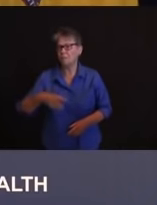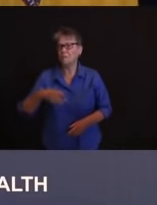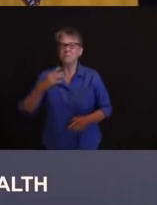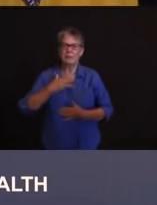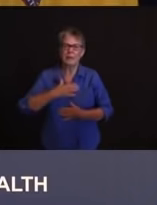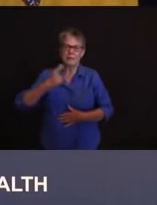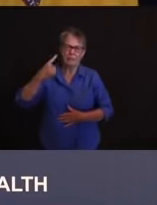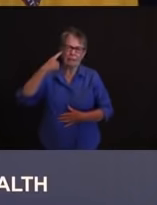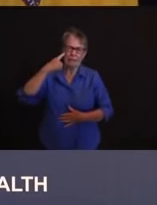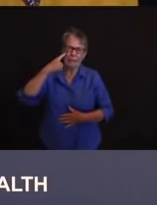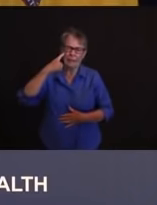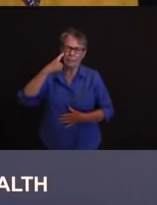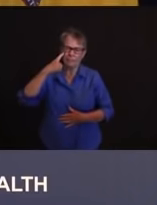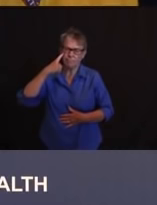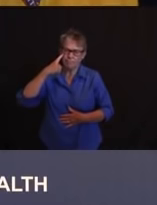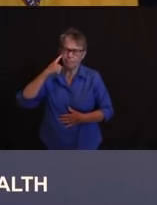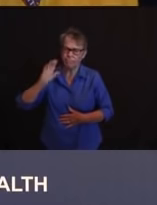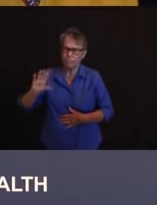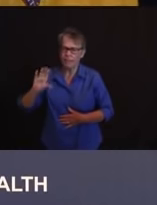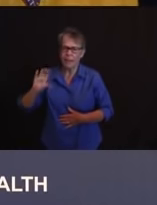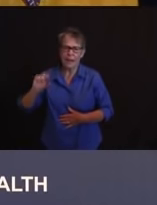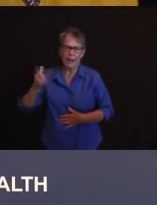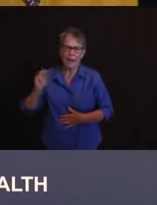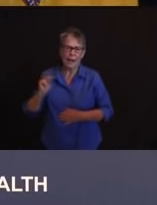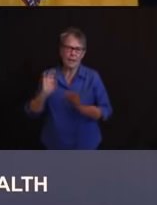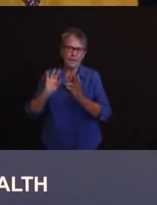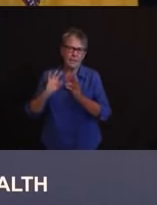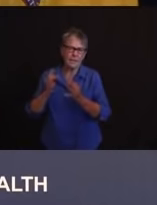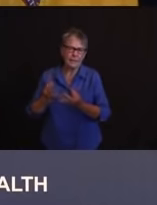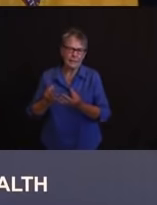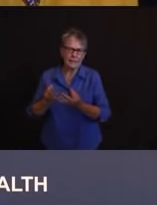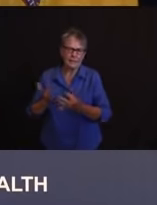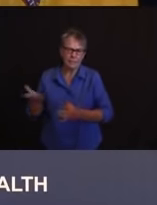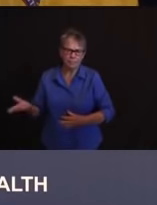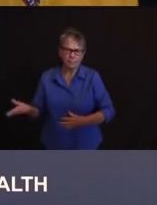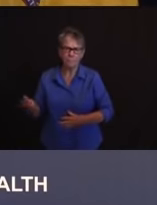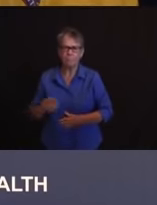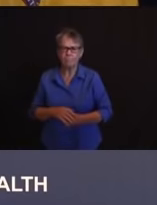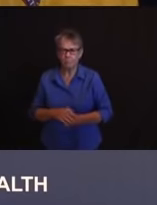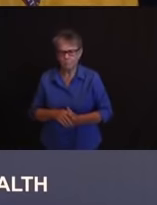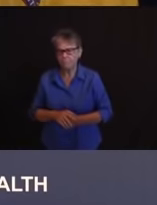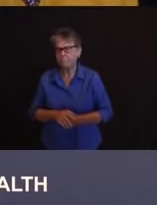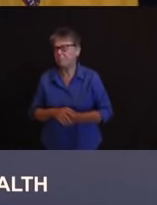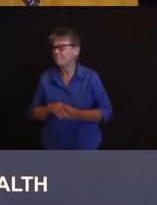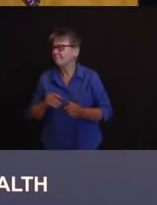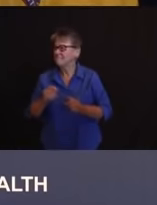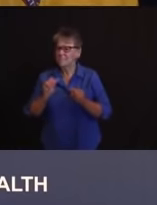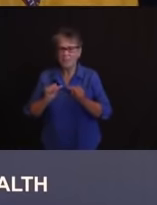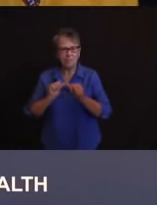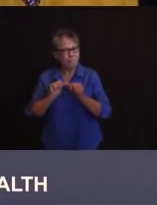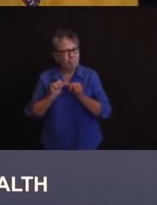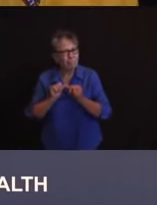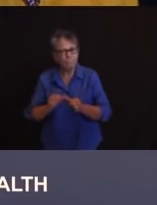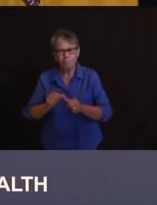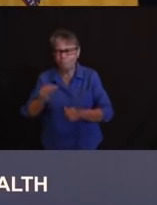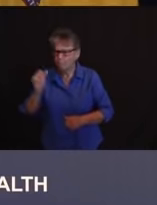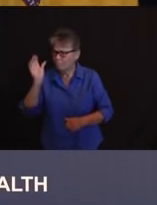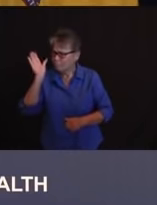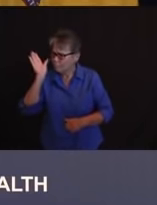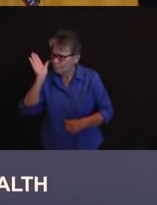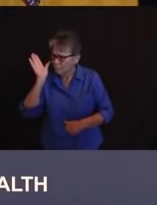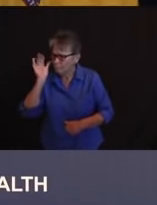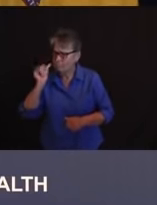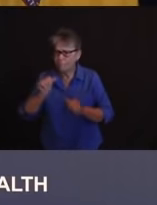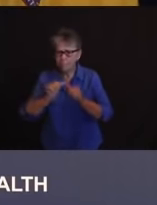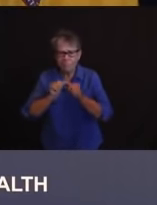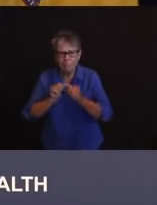Folks, keep it up. Keep vigilant. Please really, really watch what you're doing indoors and just think